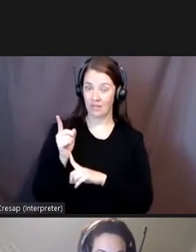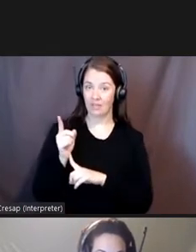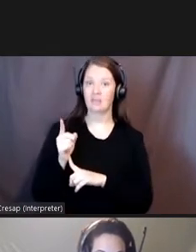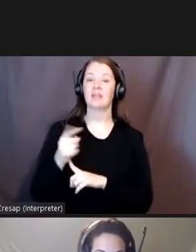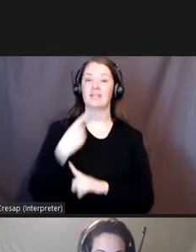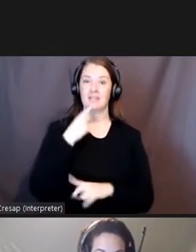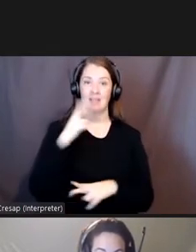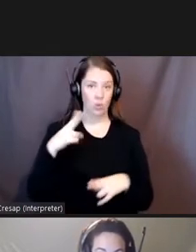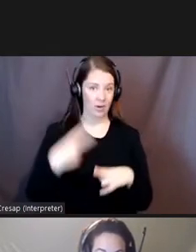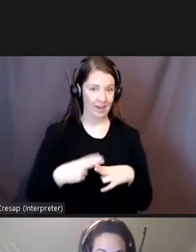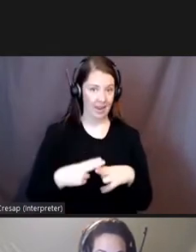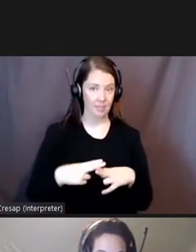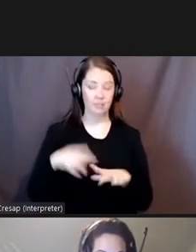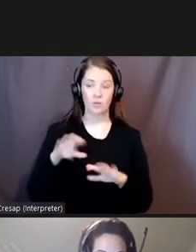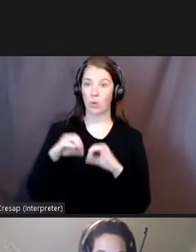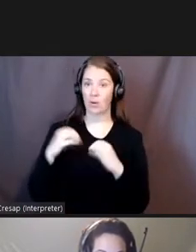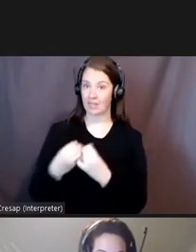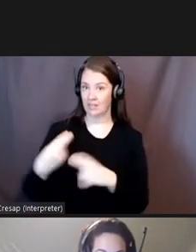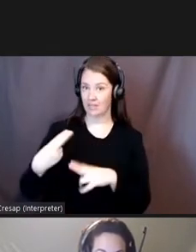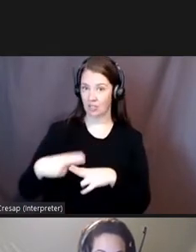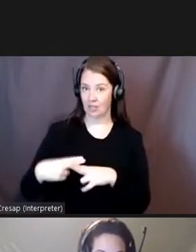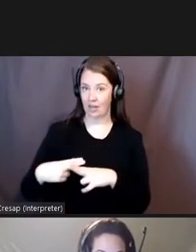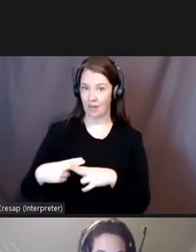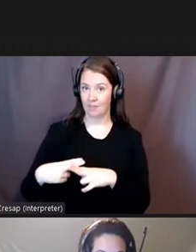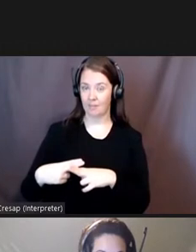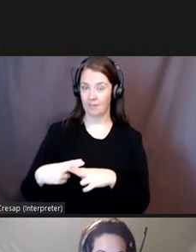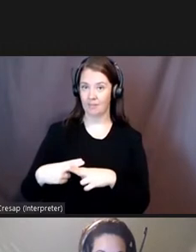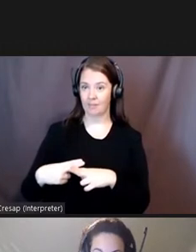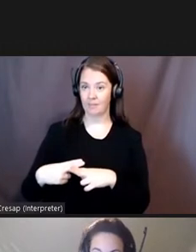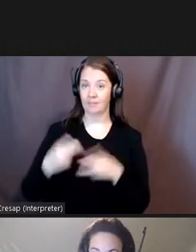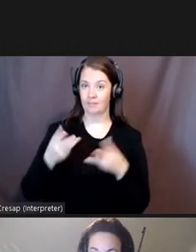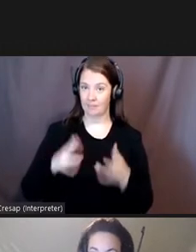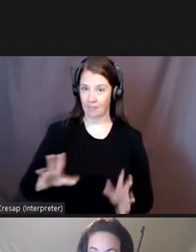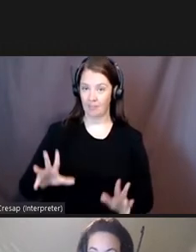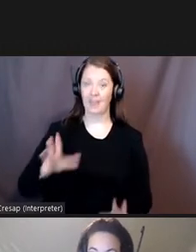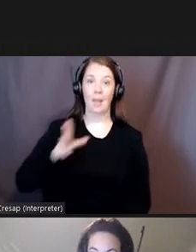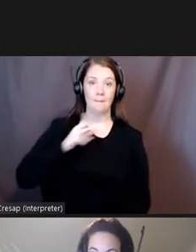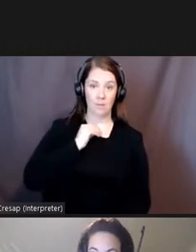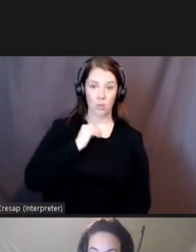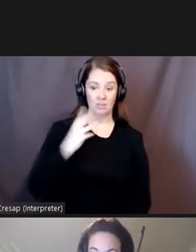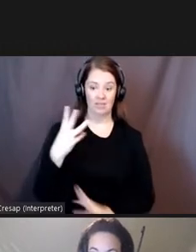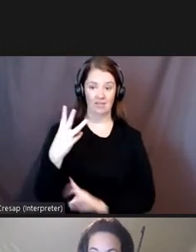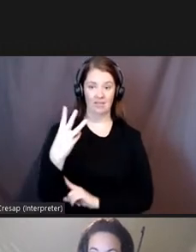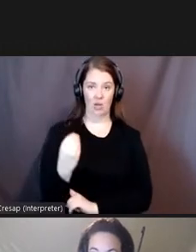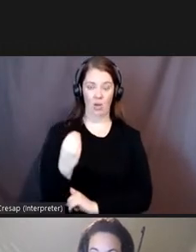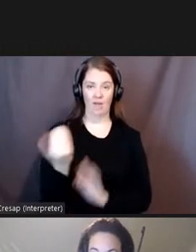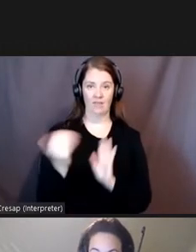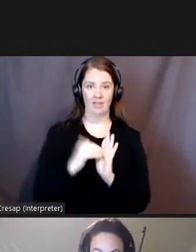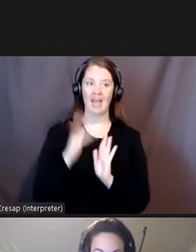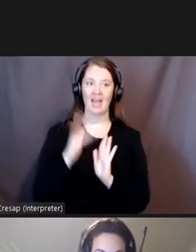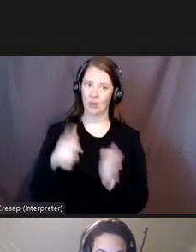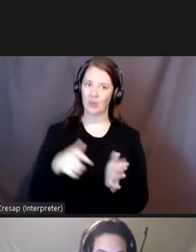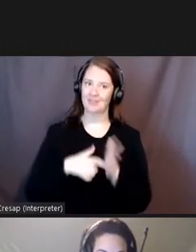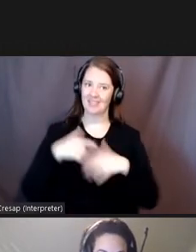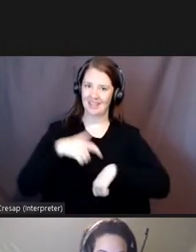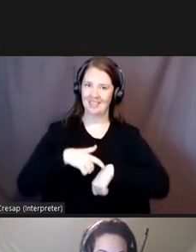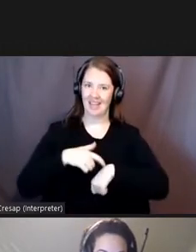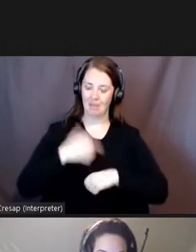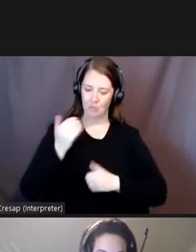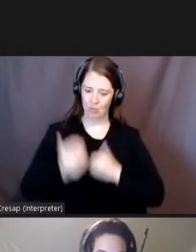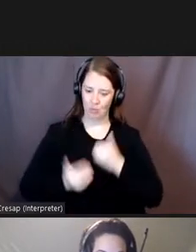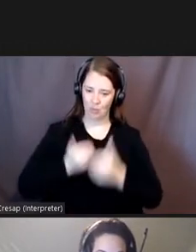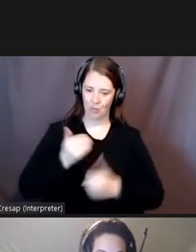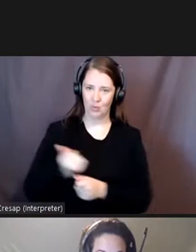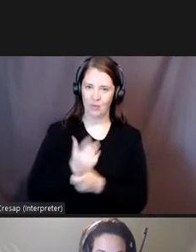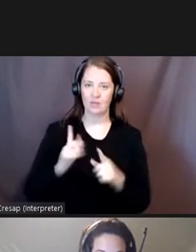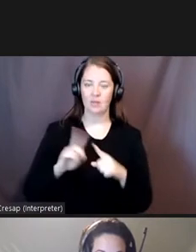your organization's name, and then mute your audio and turn off your video. It'll take a bit of time to do this, but